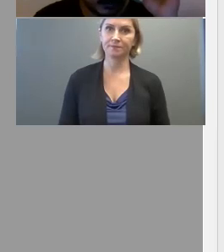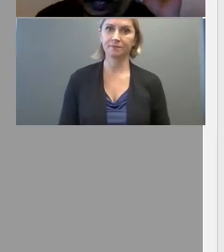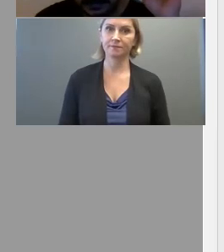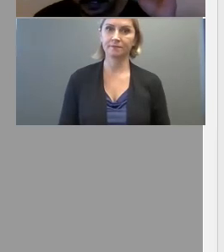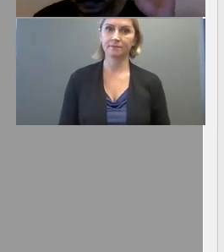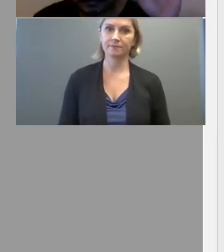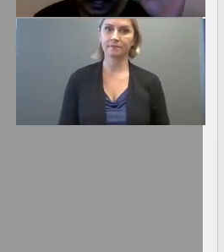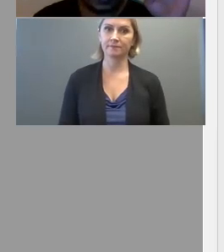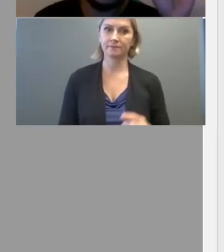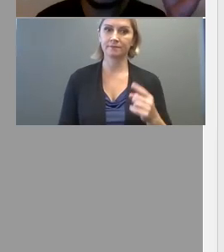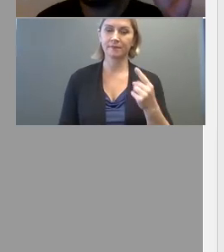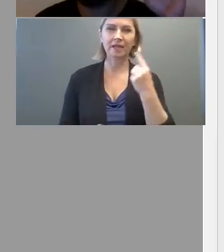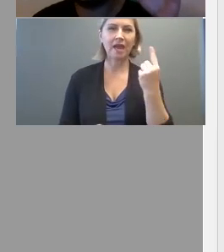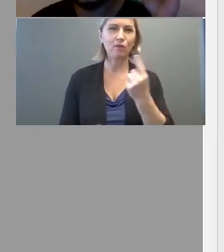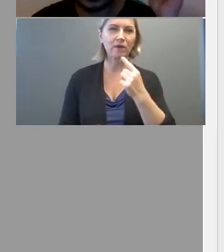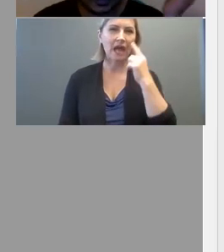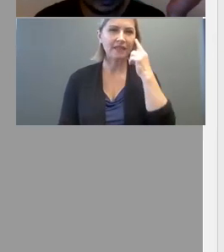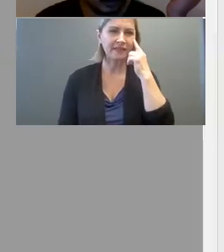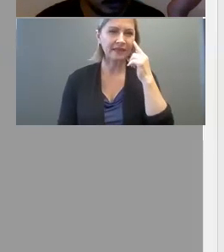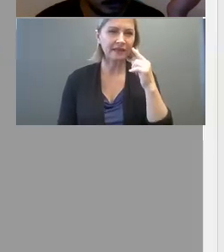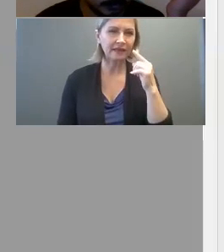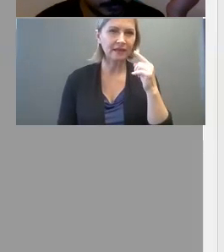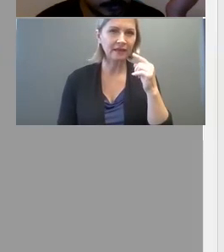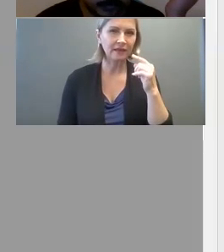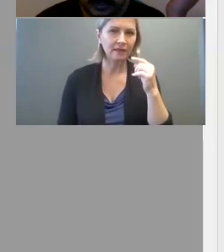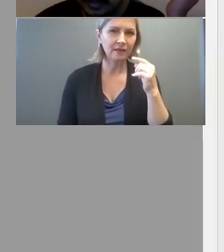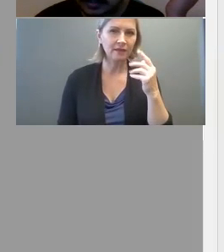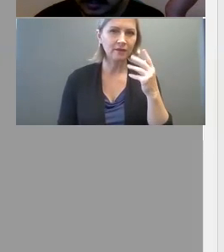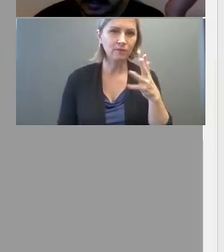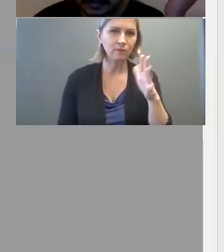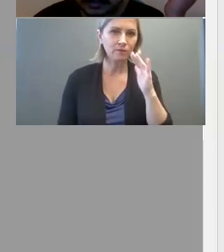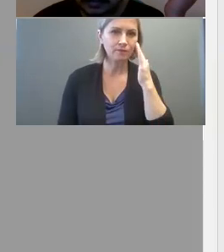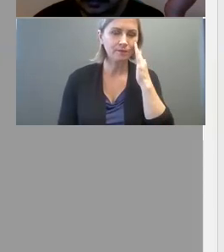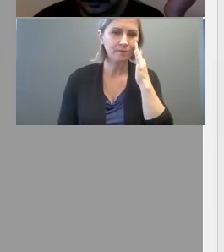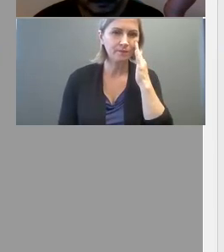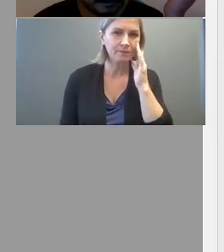Can everyone type in if they agree yes or they don't agree no?